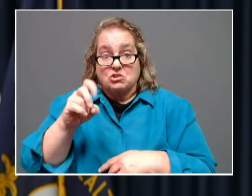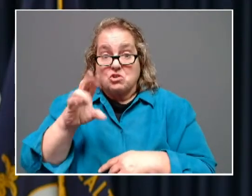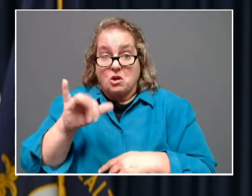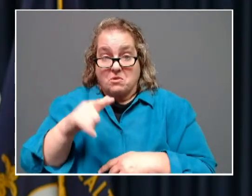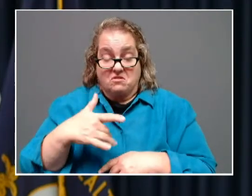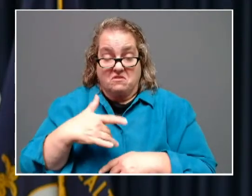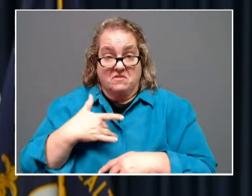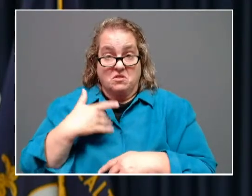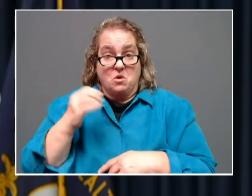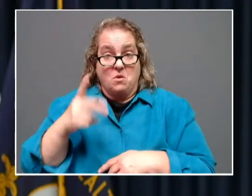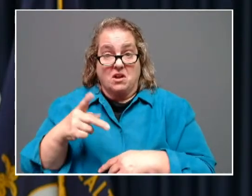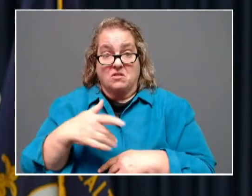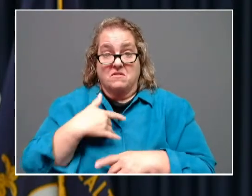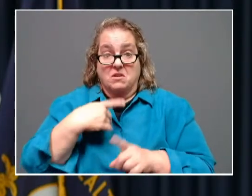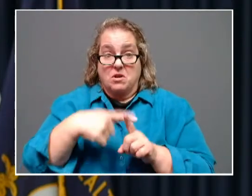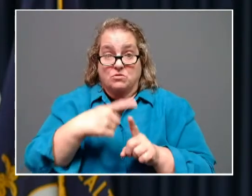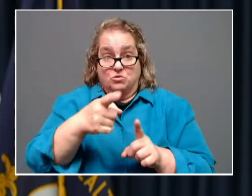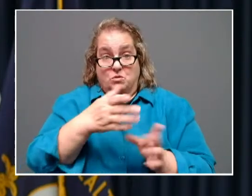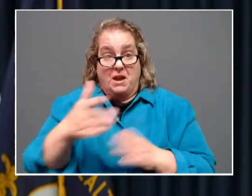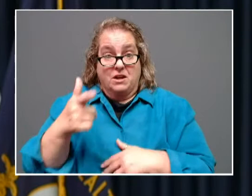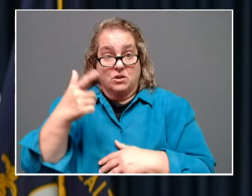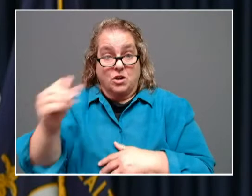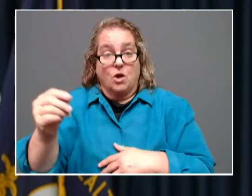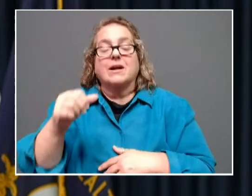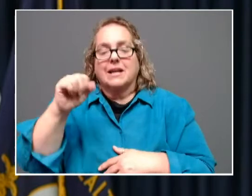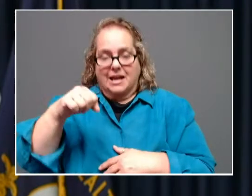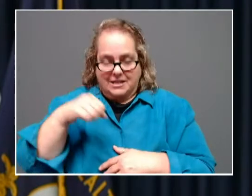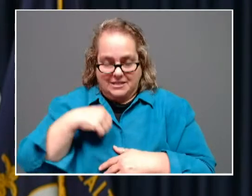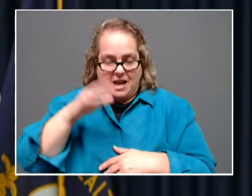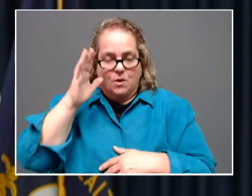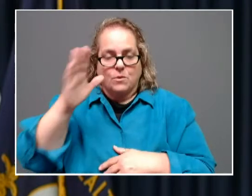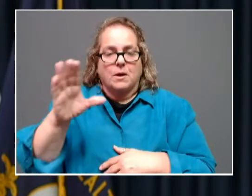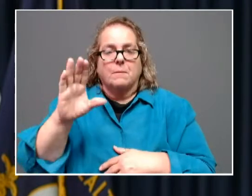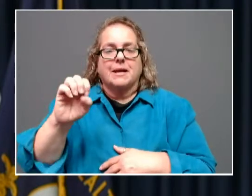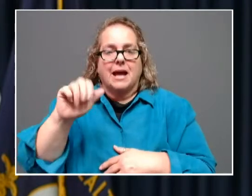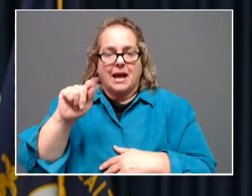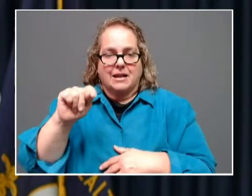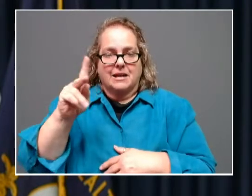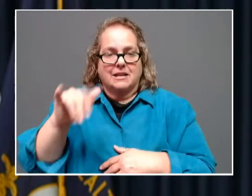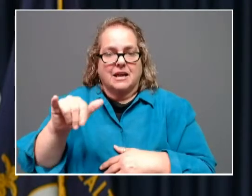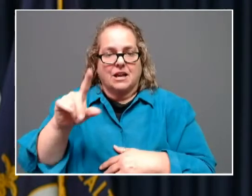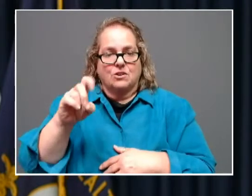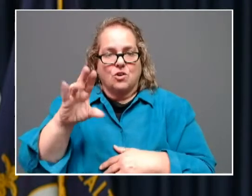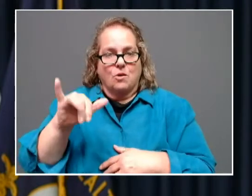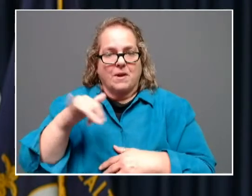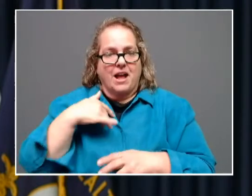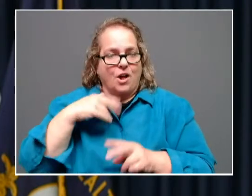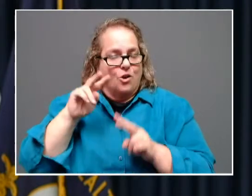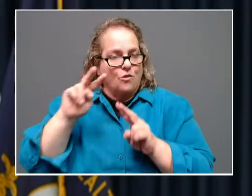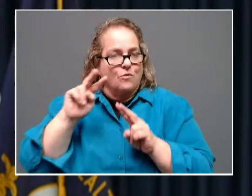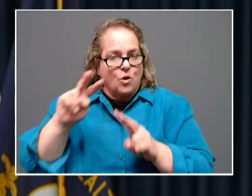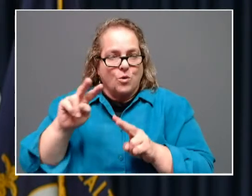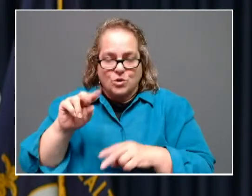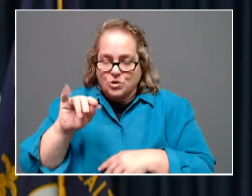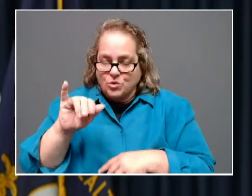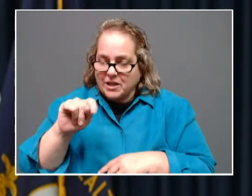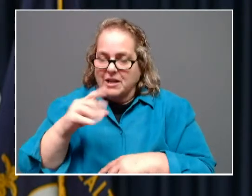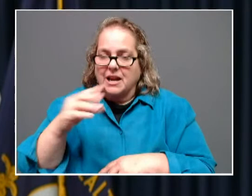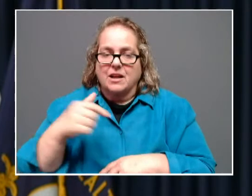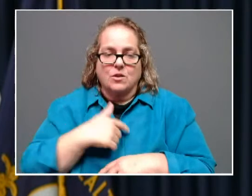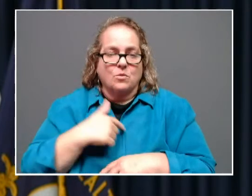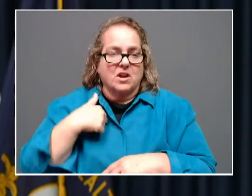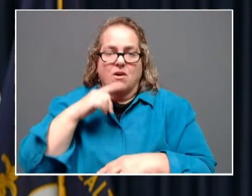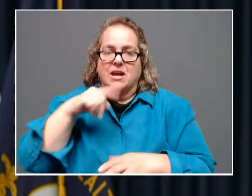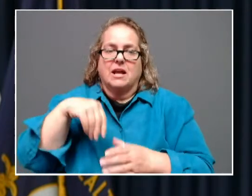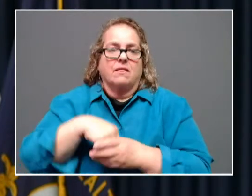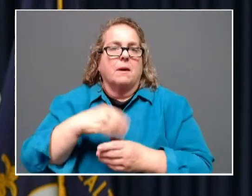go? I will be at the Kentucky Derby. I look forward to it. And we are in the best shape